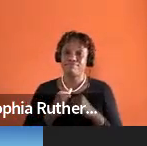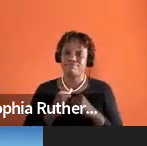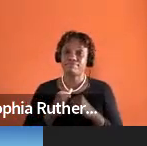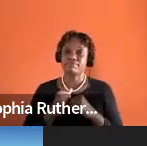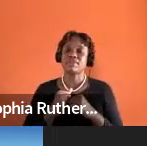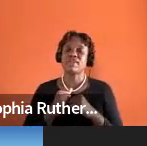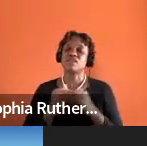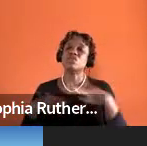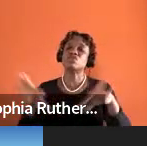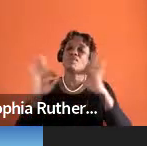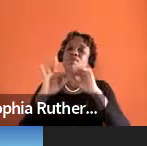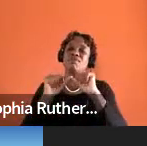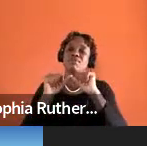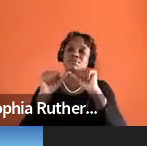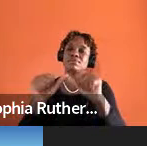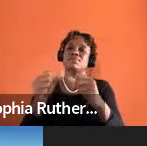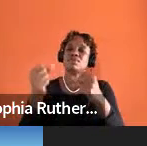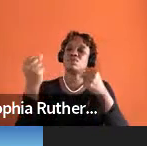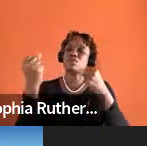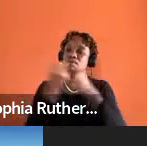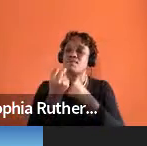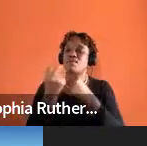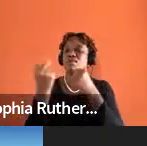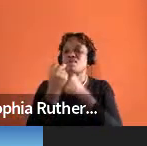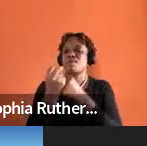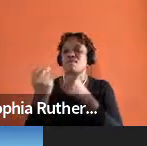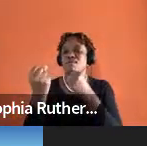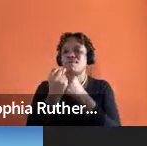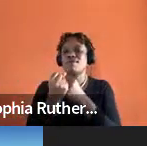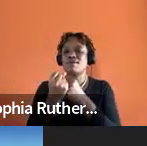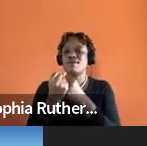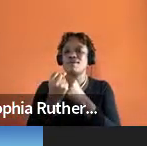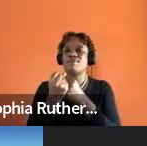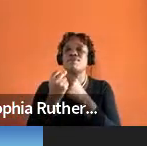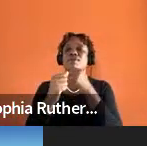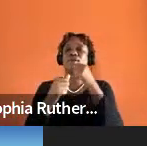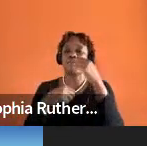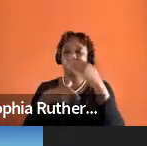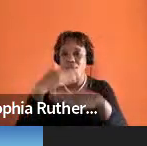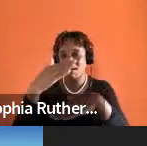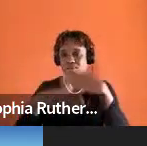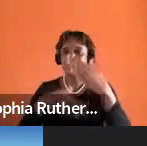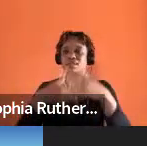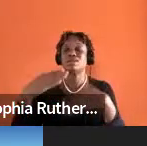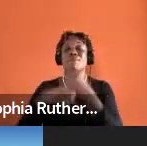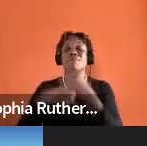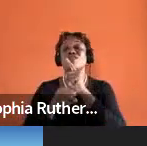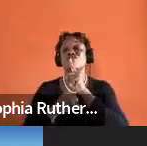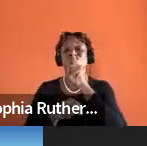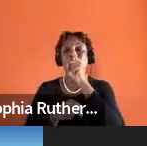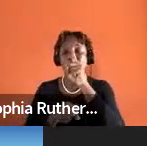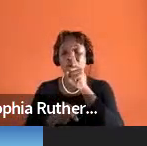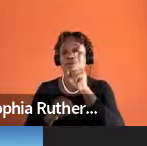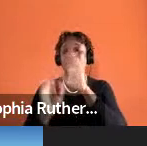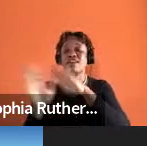support the process to ensure that children are not left behind.